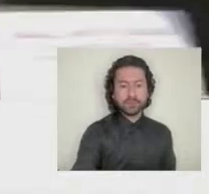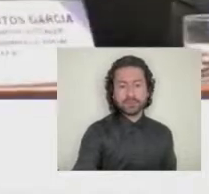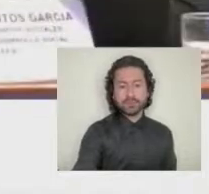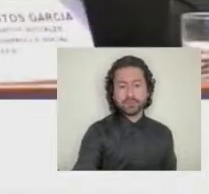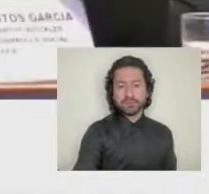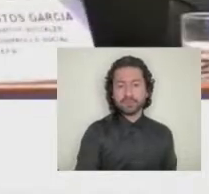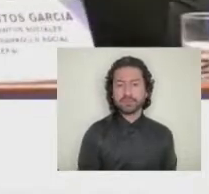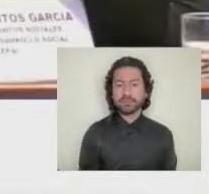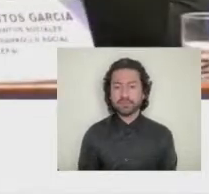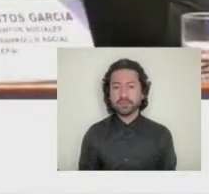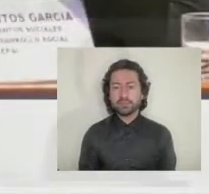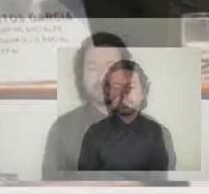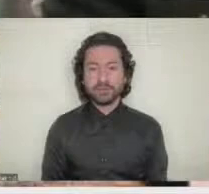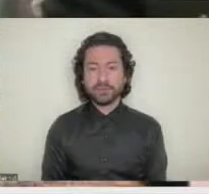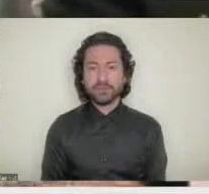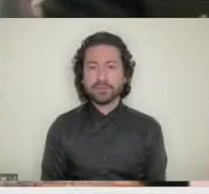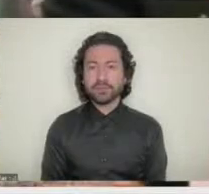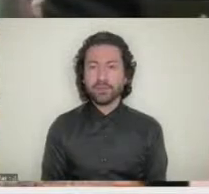much.